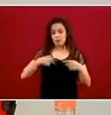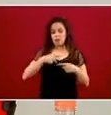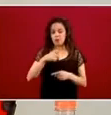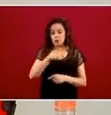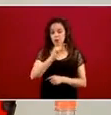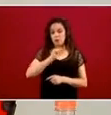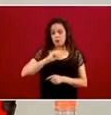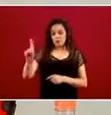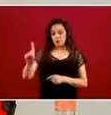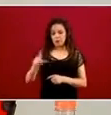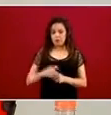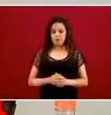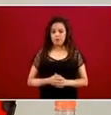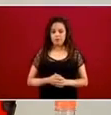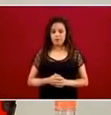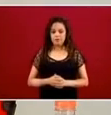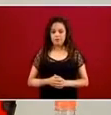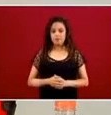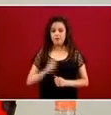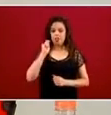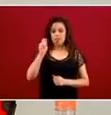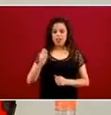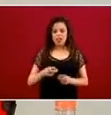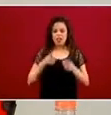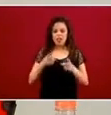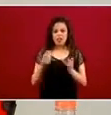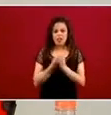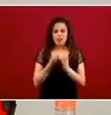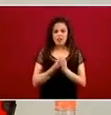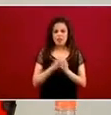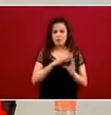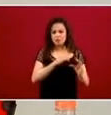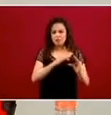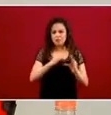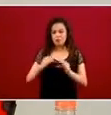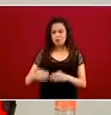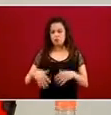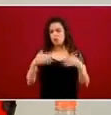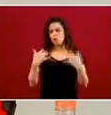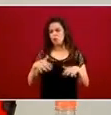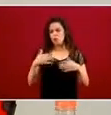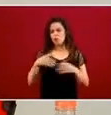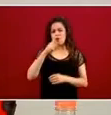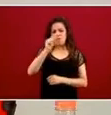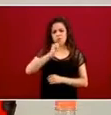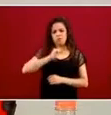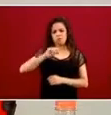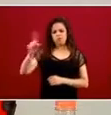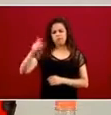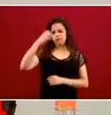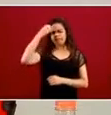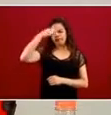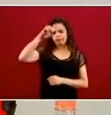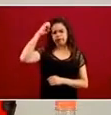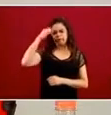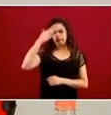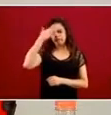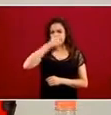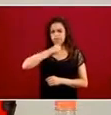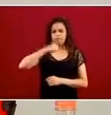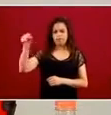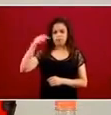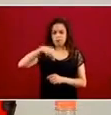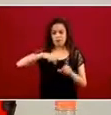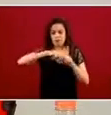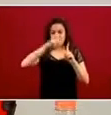specific fields. So these training courses will be implemented by the very best of the best in our country and the